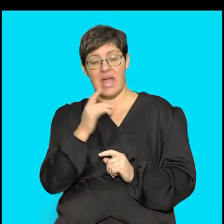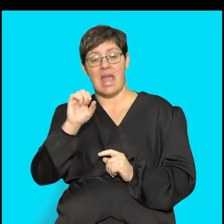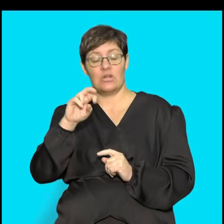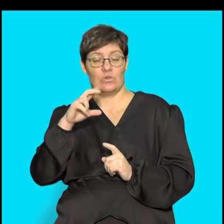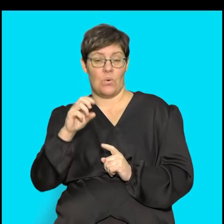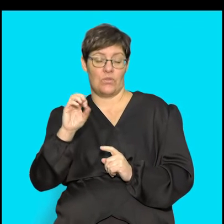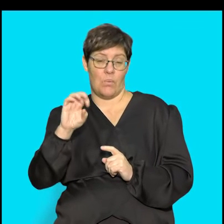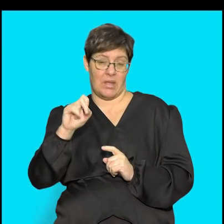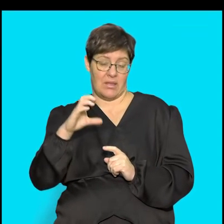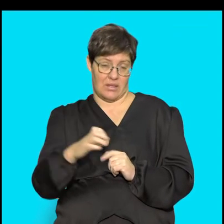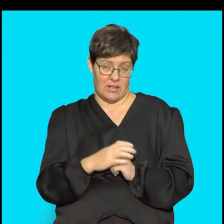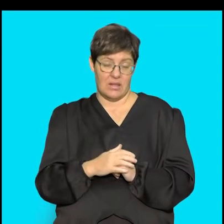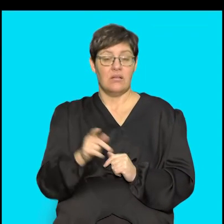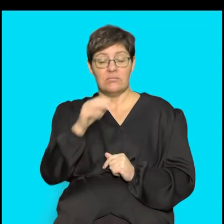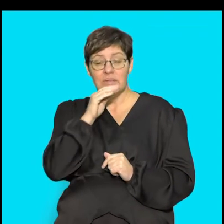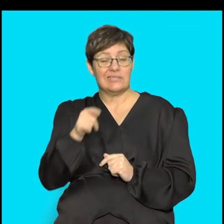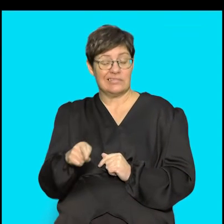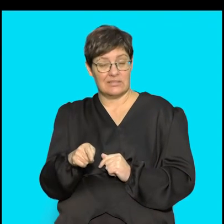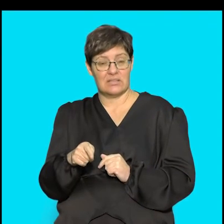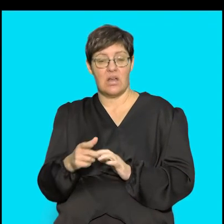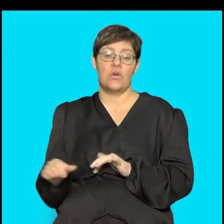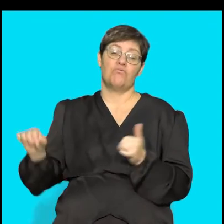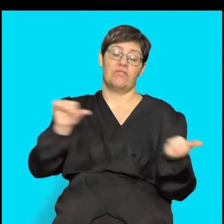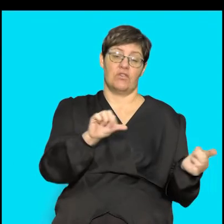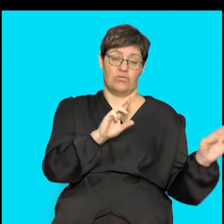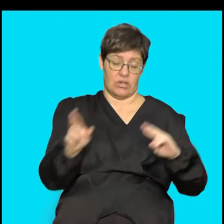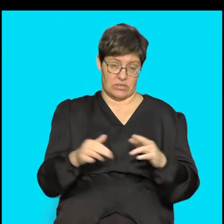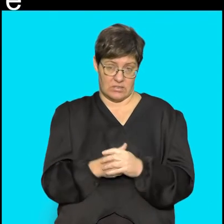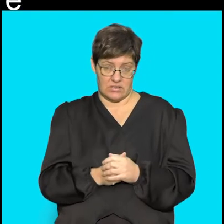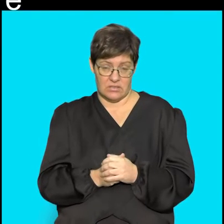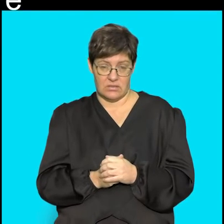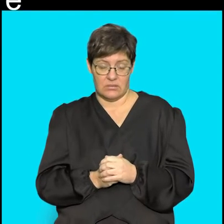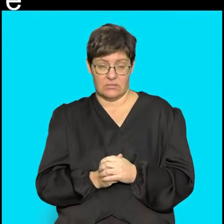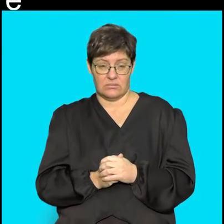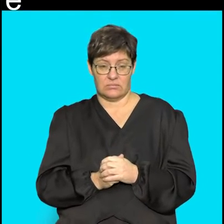the endothermic reaction, which in this case is the reverse reaction.